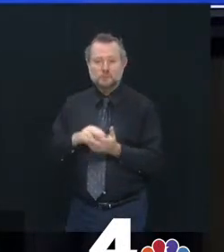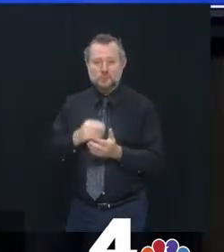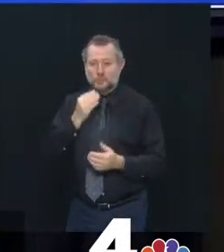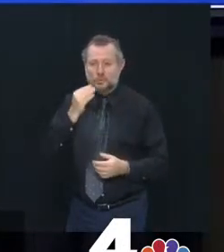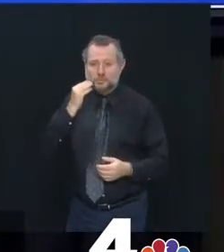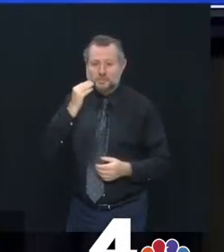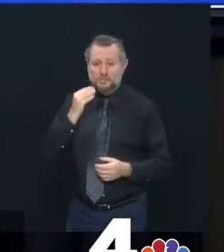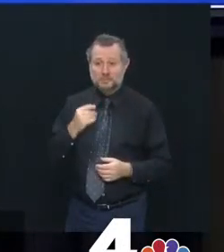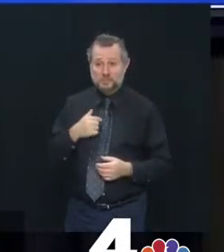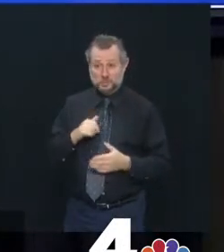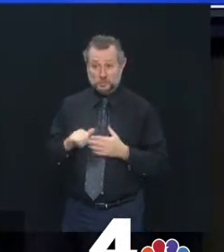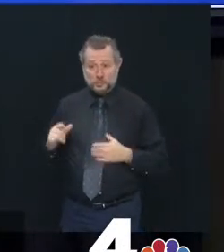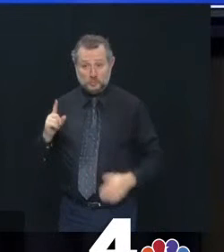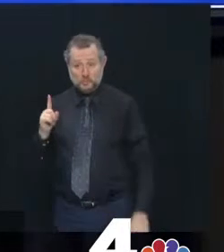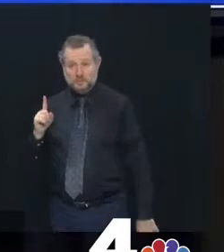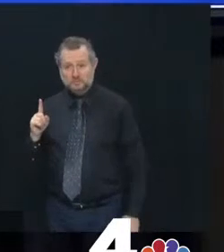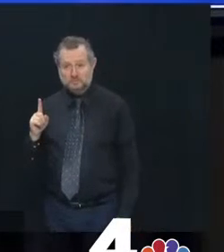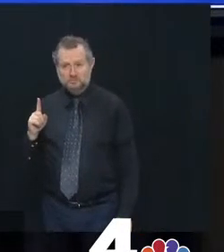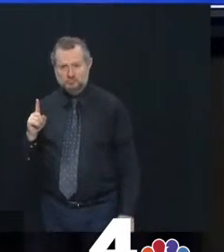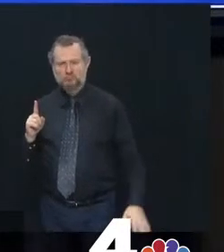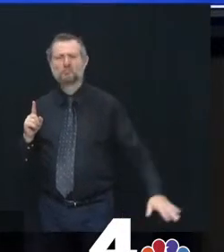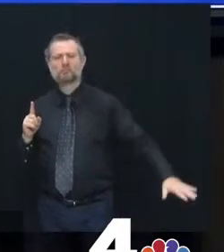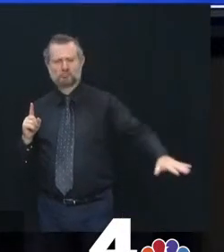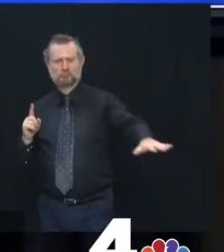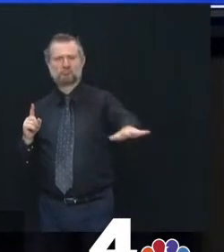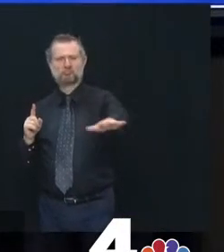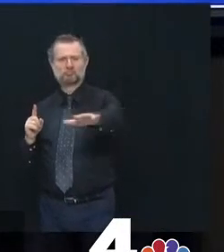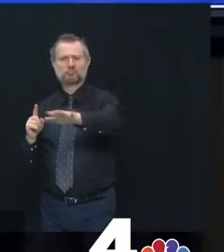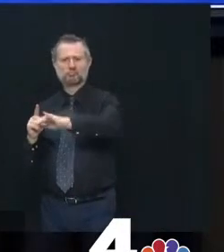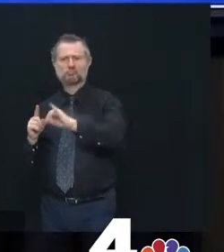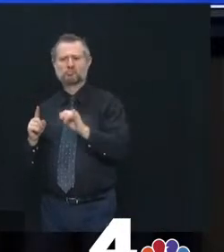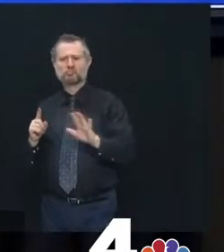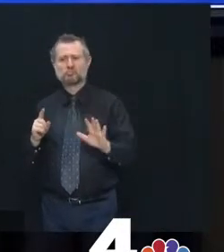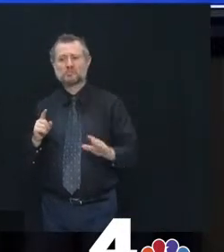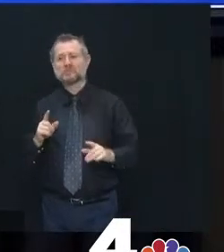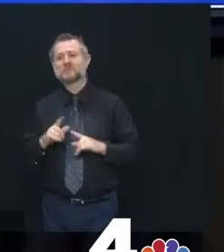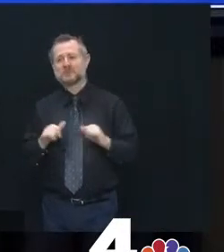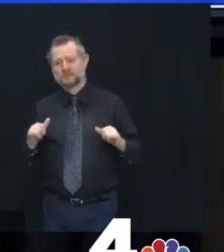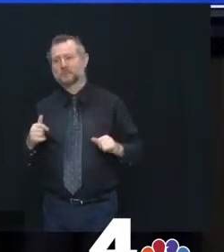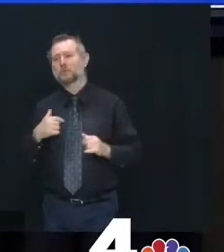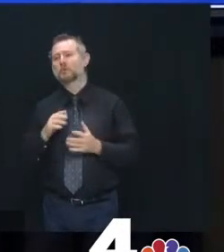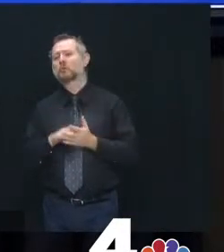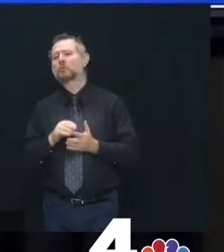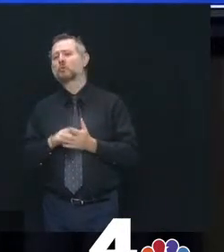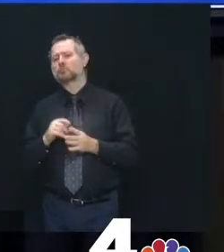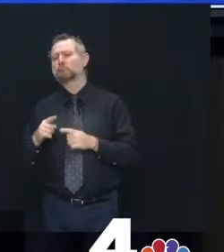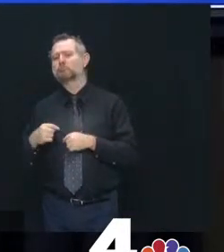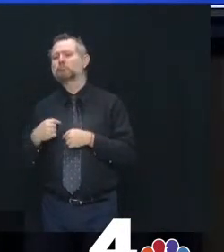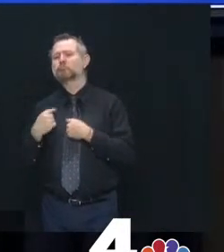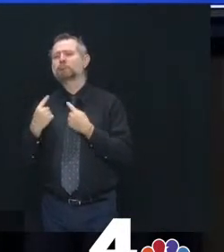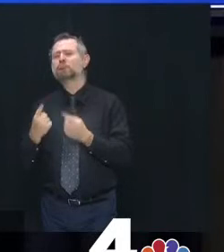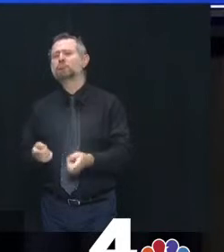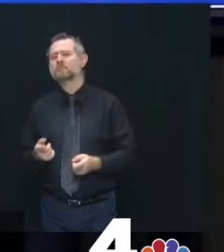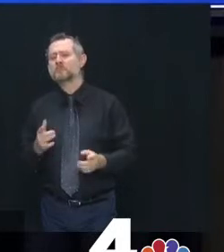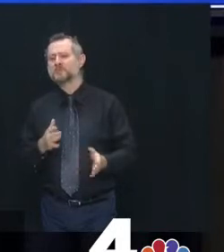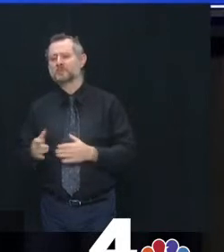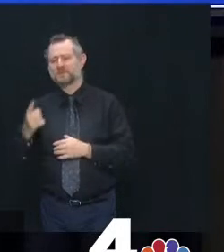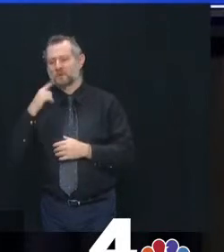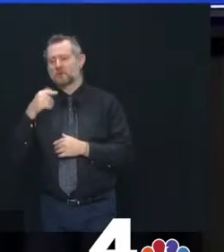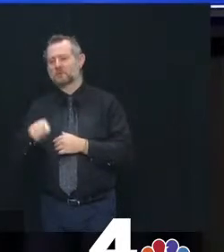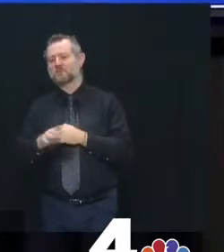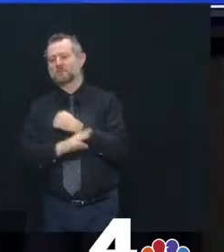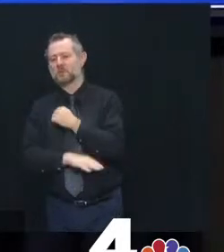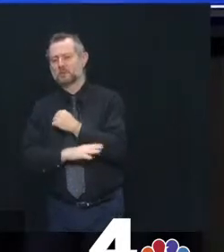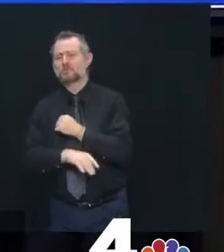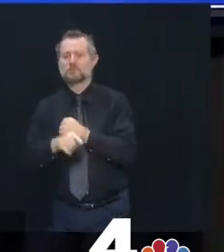challenge, but we have taken the lessons that we learned in the spring while we were struggling to ramp up and apply them to the fall to do everything we can to protect our